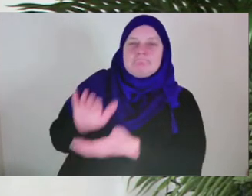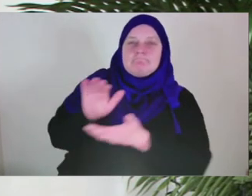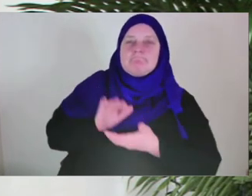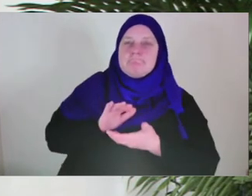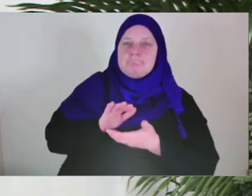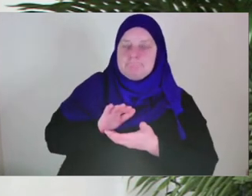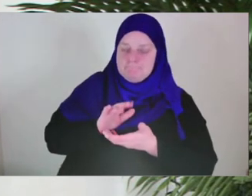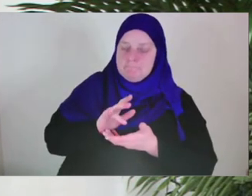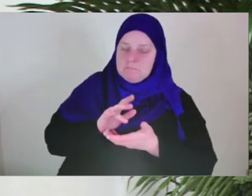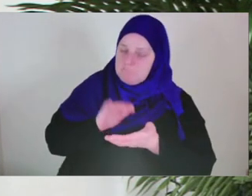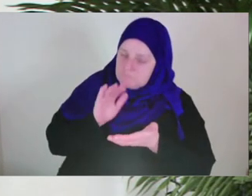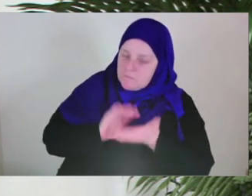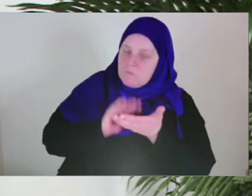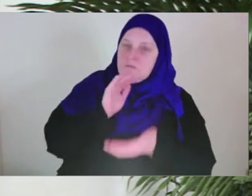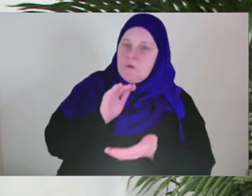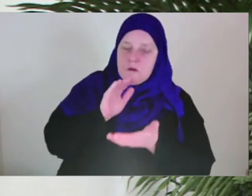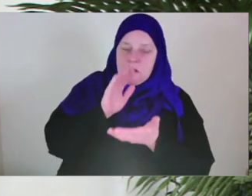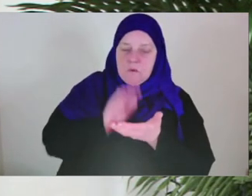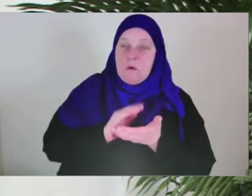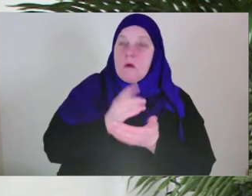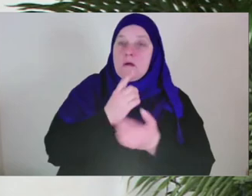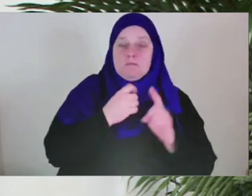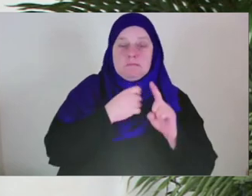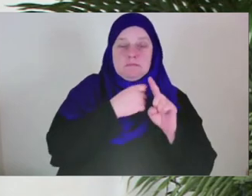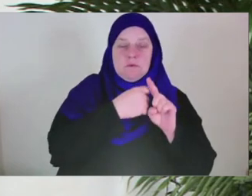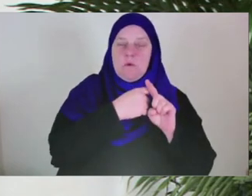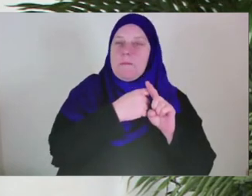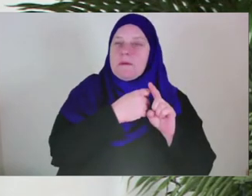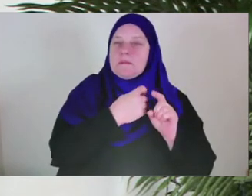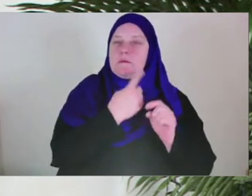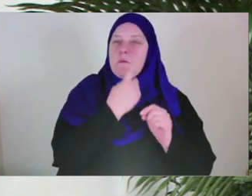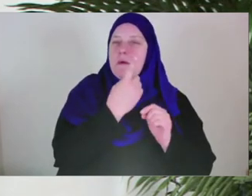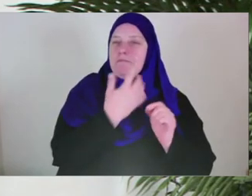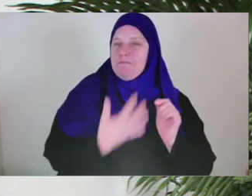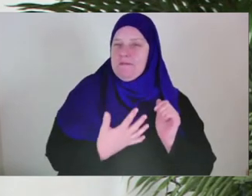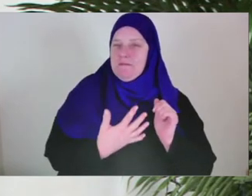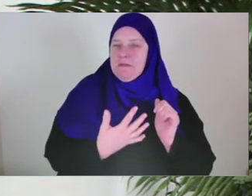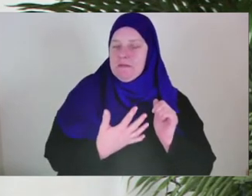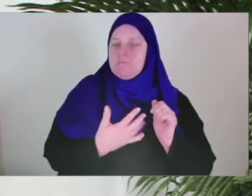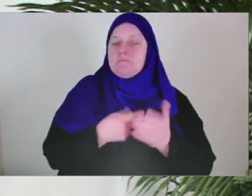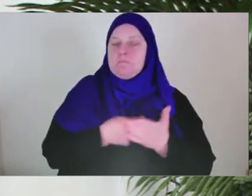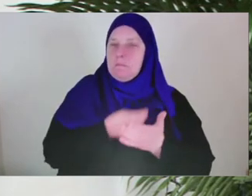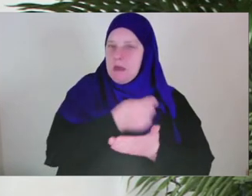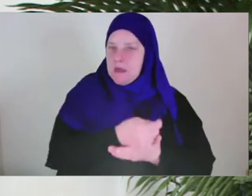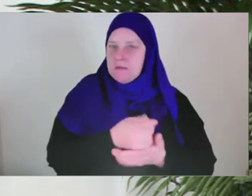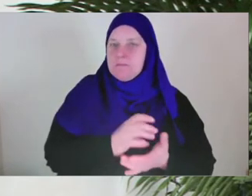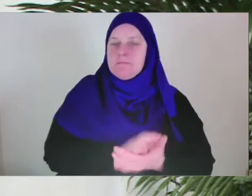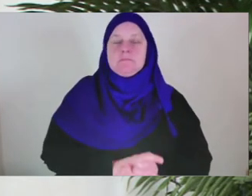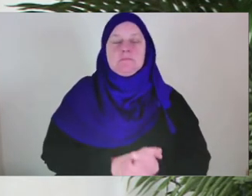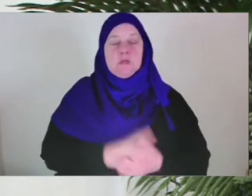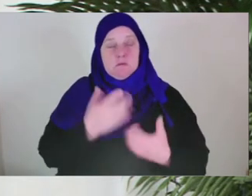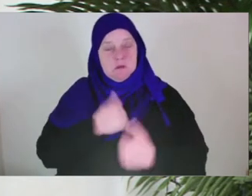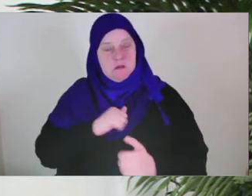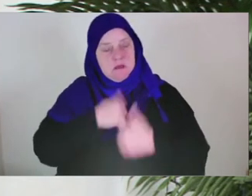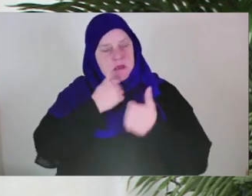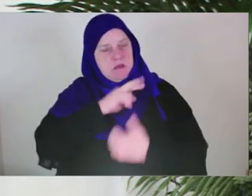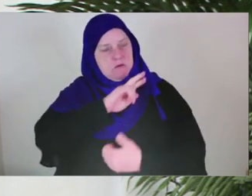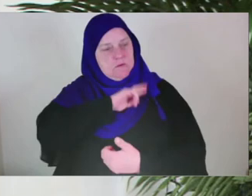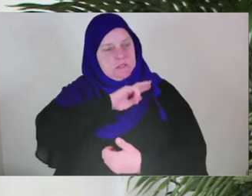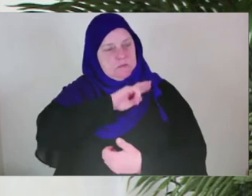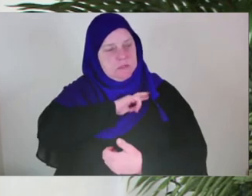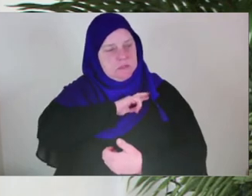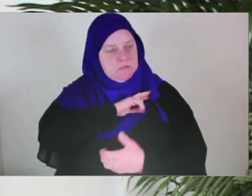thing that we need to remind ourselves about our obligations and about our duties, especially in the financial